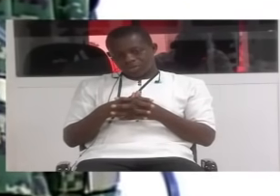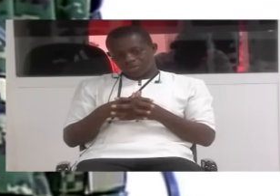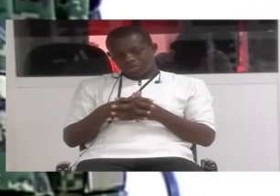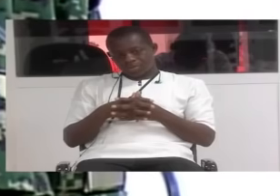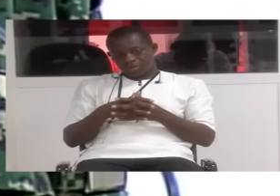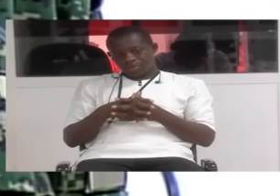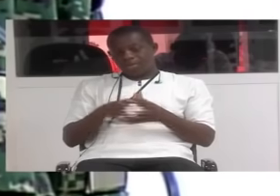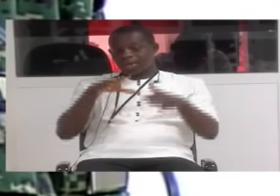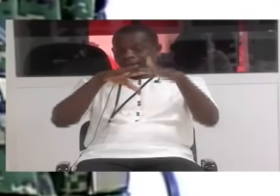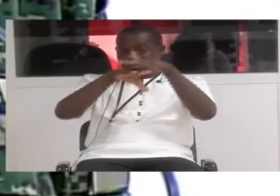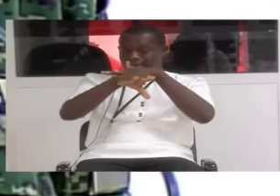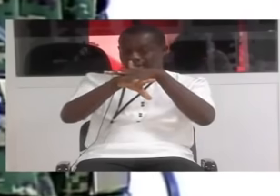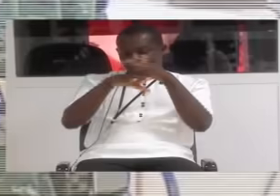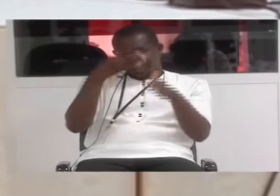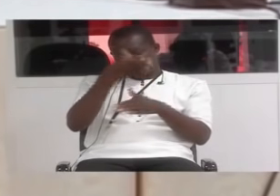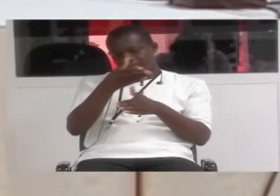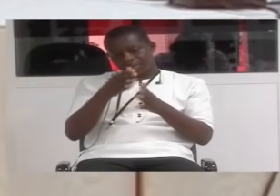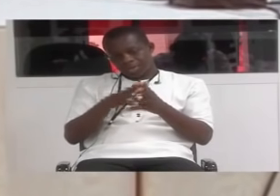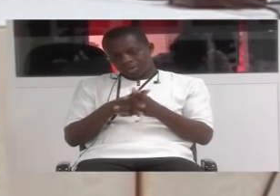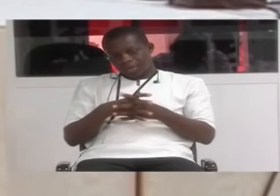Idunta konodo. They got